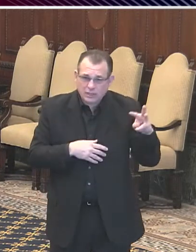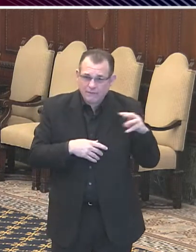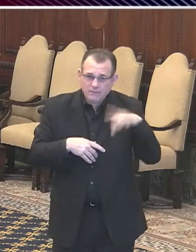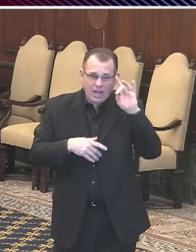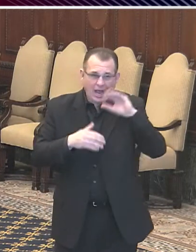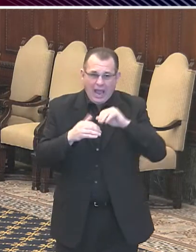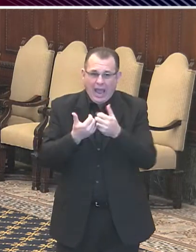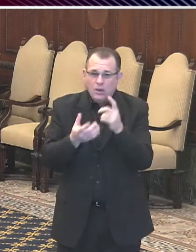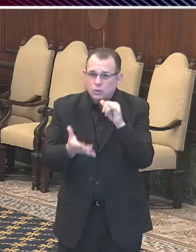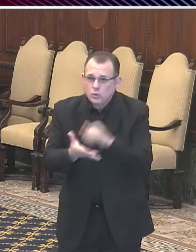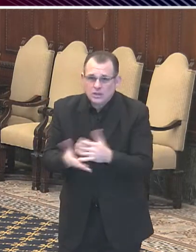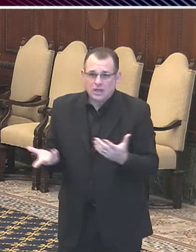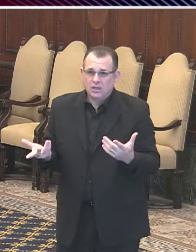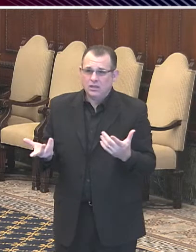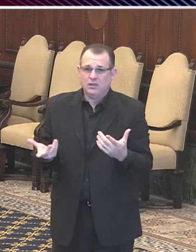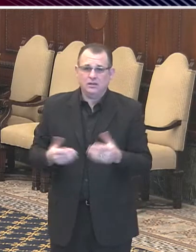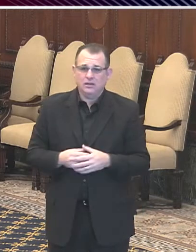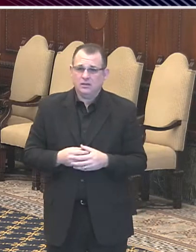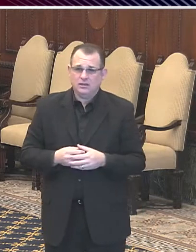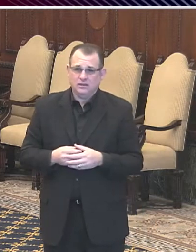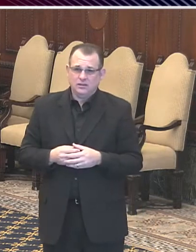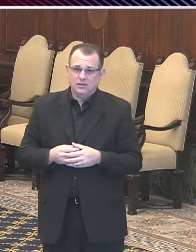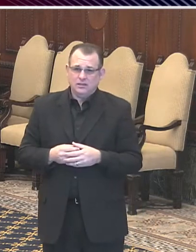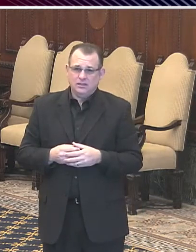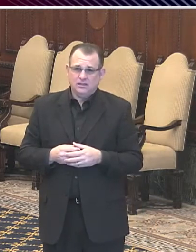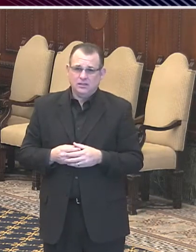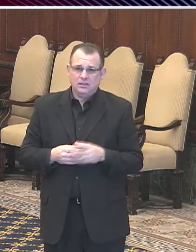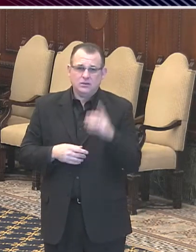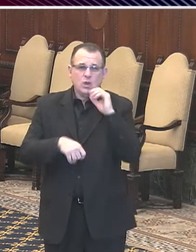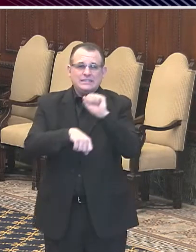have offering online seders. There's lots of information